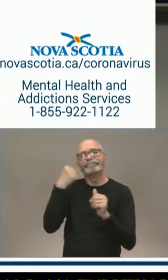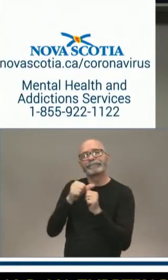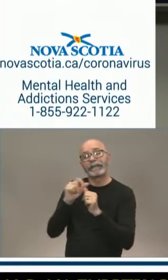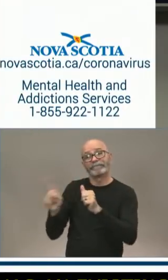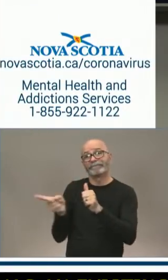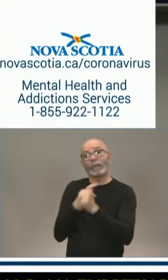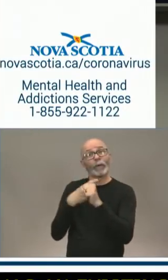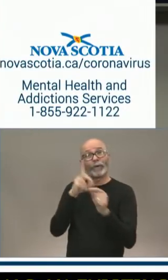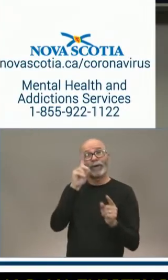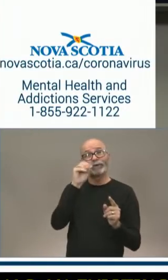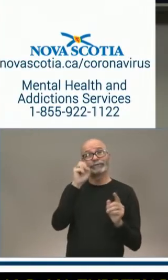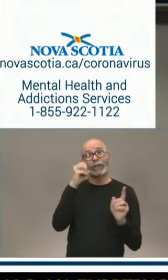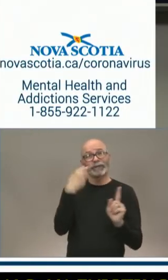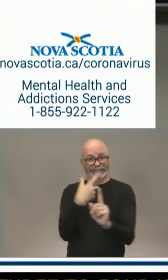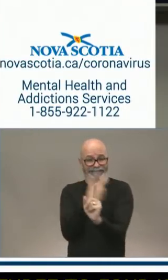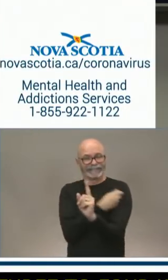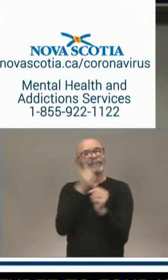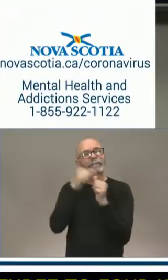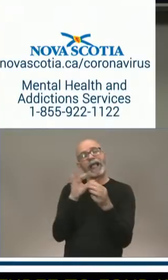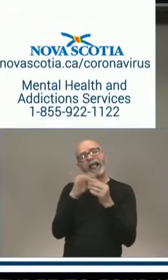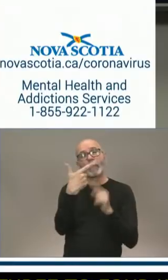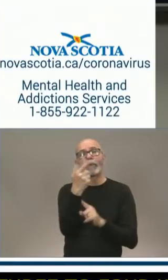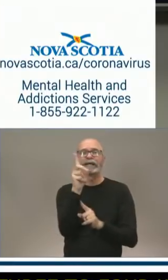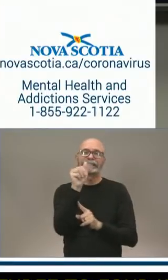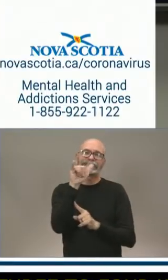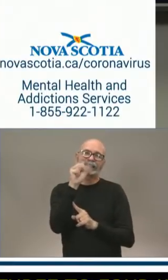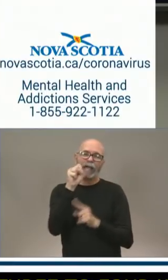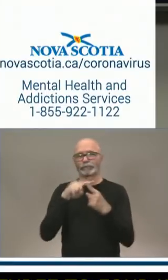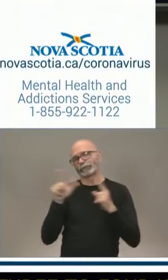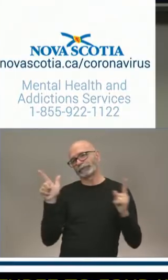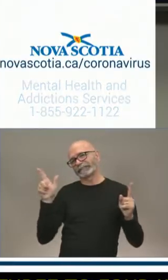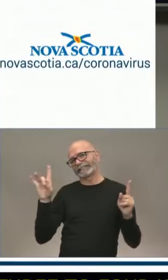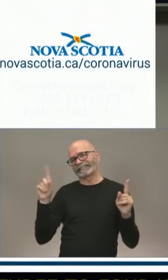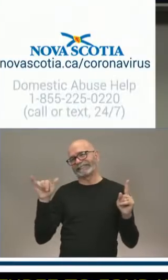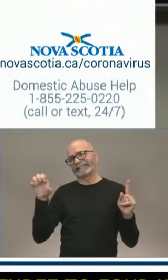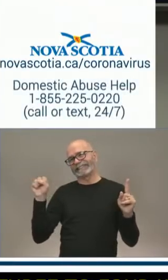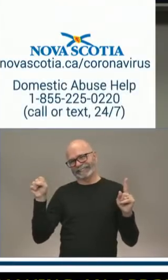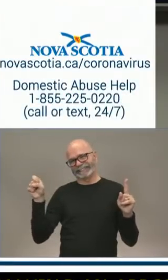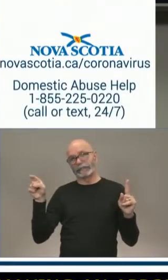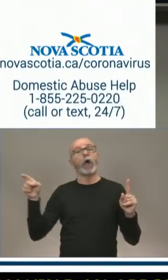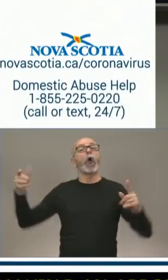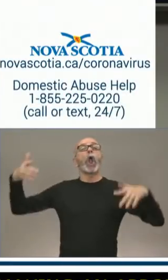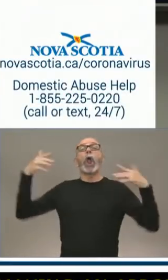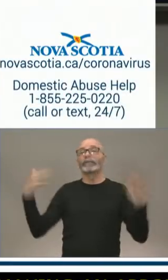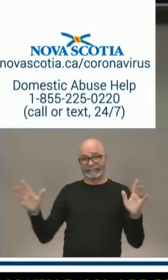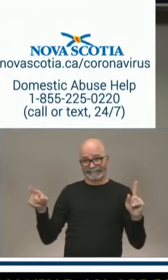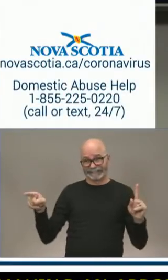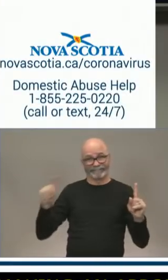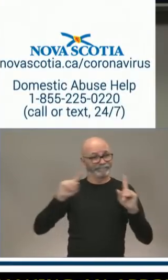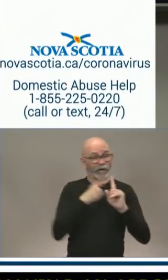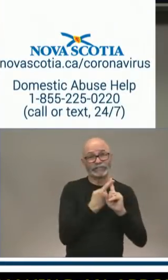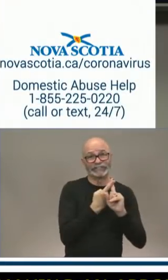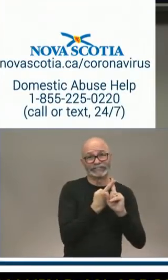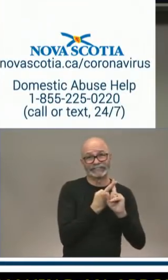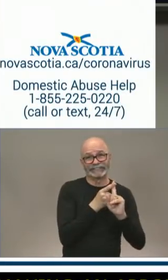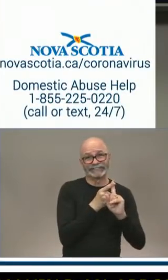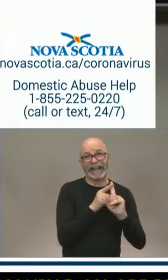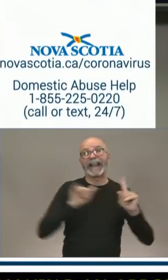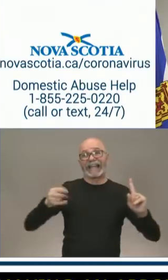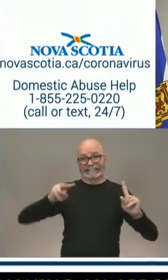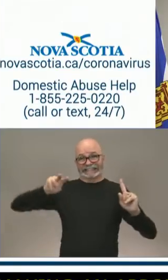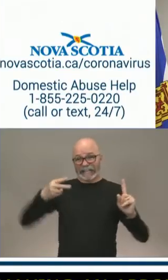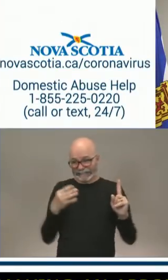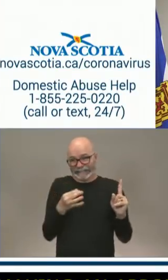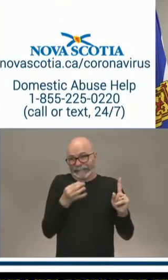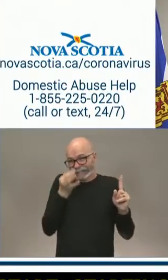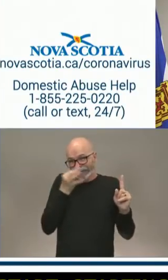will starting Monday. You will get your second dose automatically booked at the 15 to 16 week period. Next, we'll go